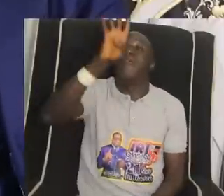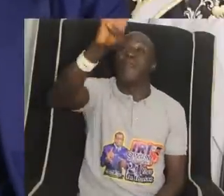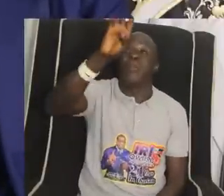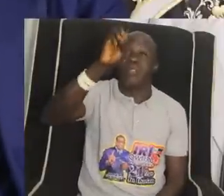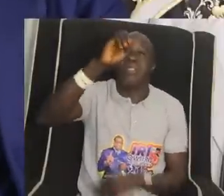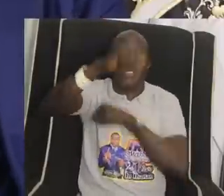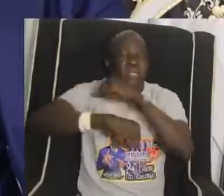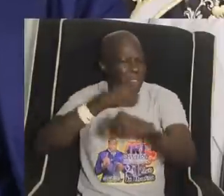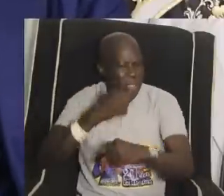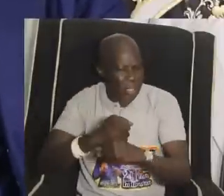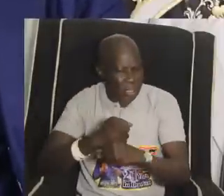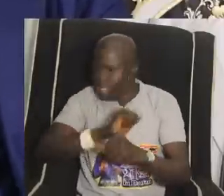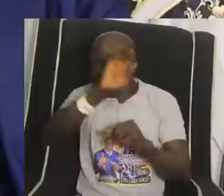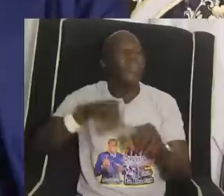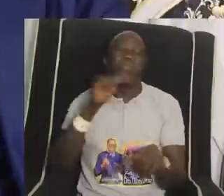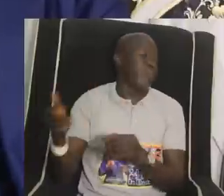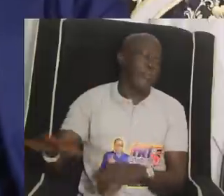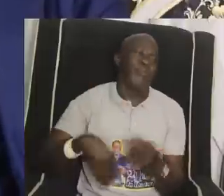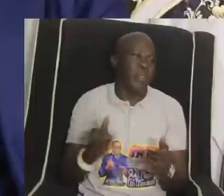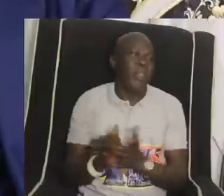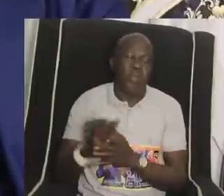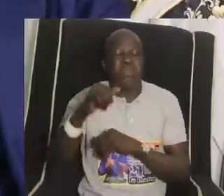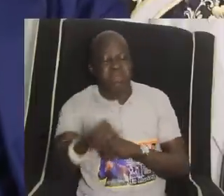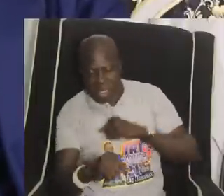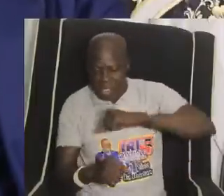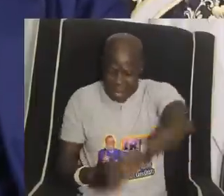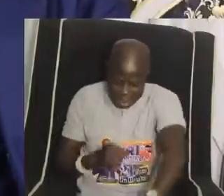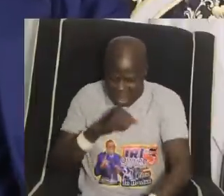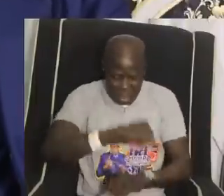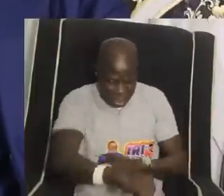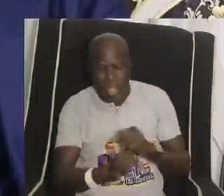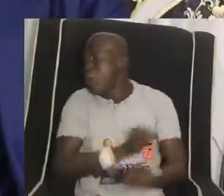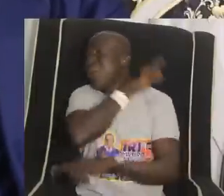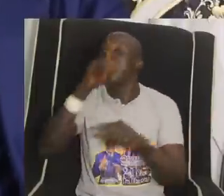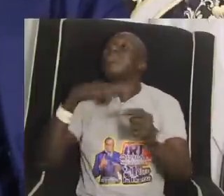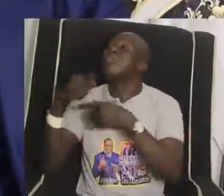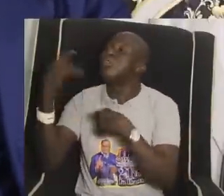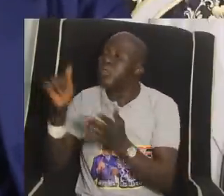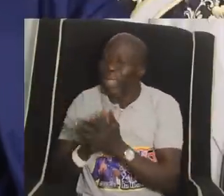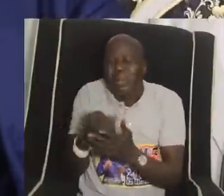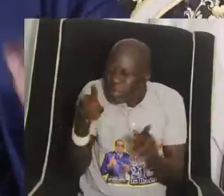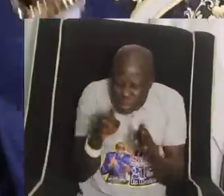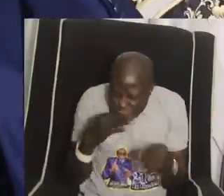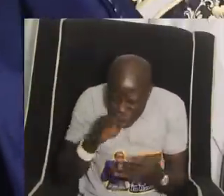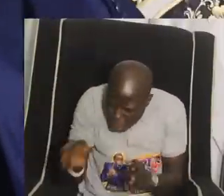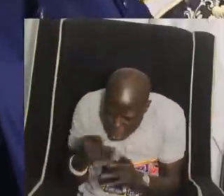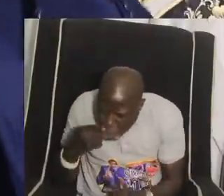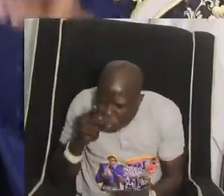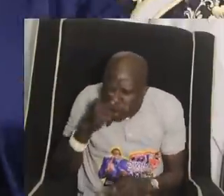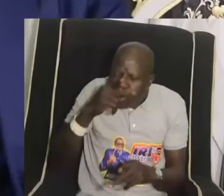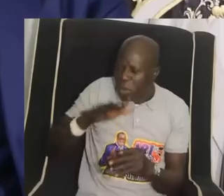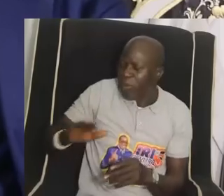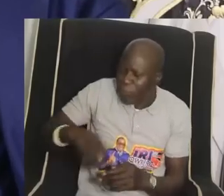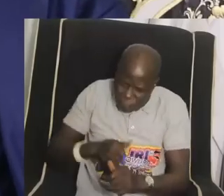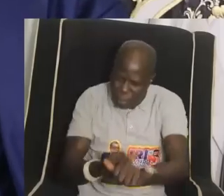your doom. 40 years. It was not fulfilled. We are dragging it. That was why. When I'm telling you, I was very young. I